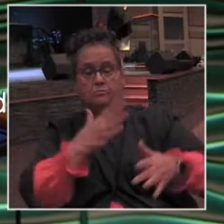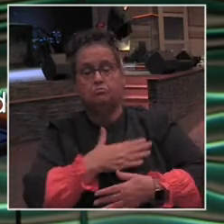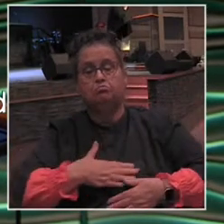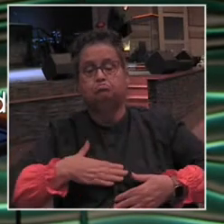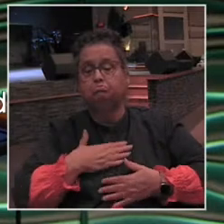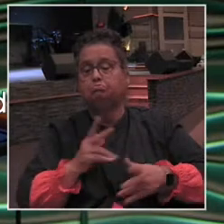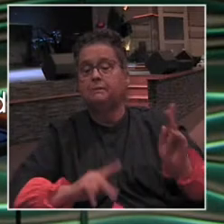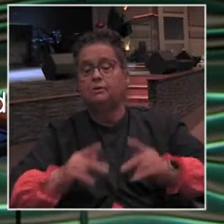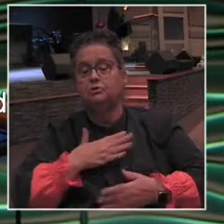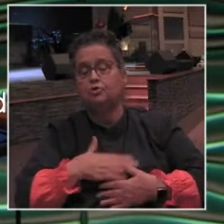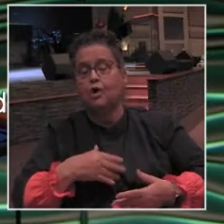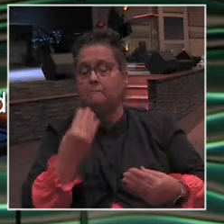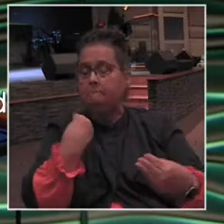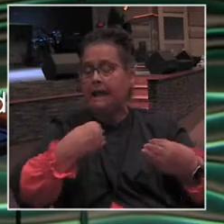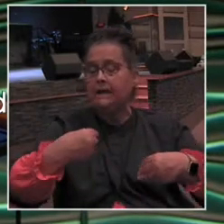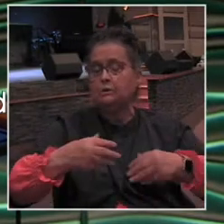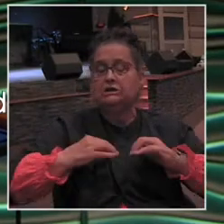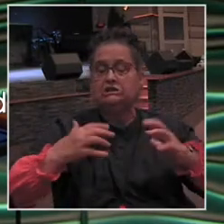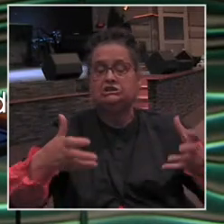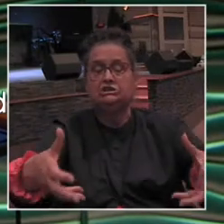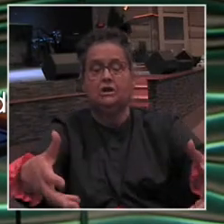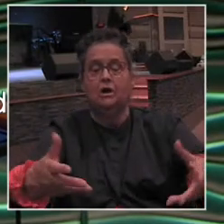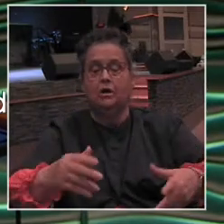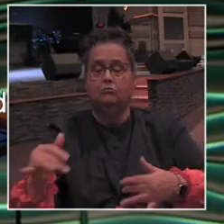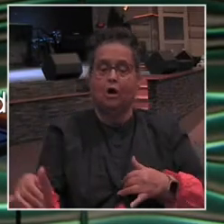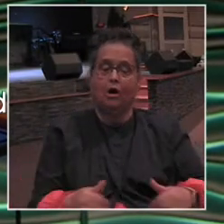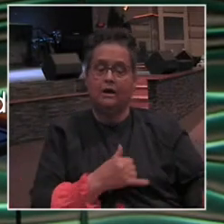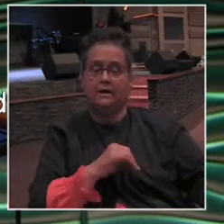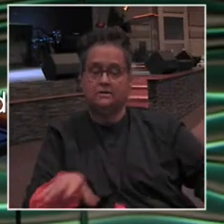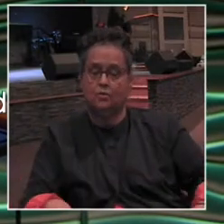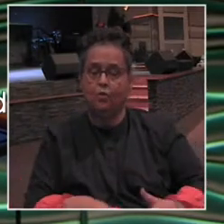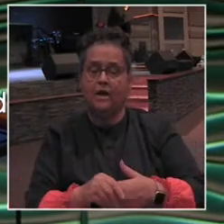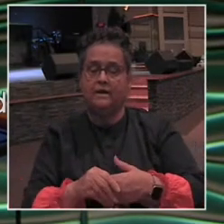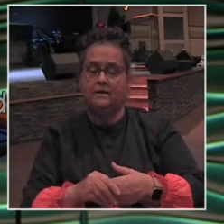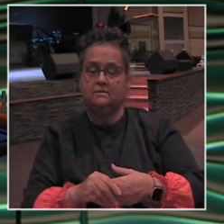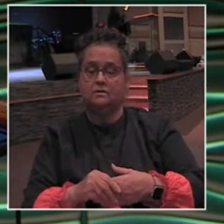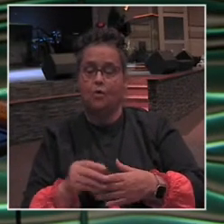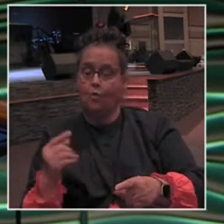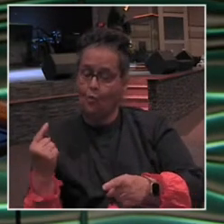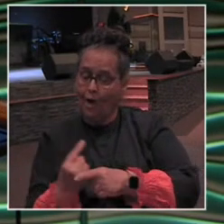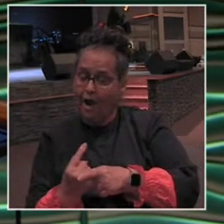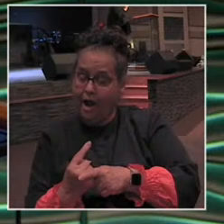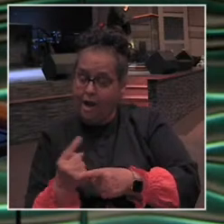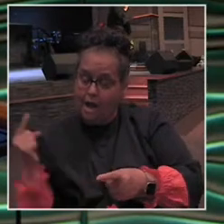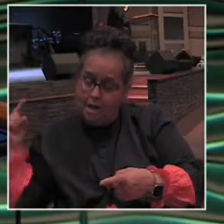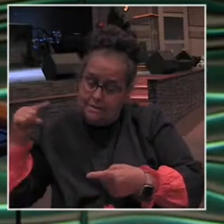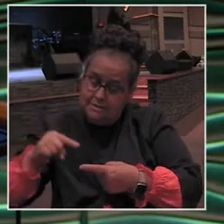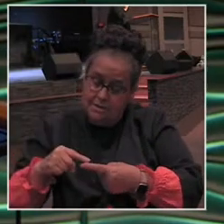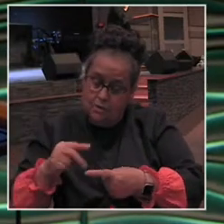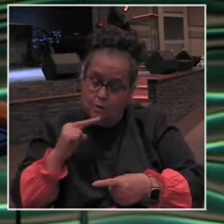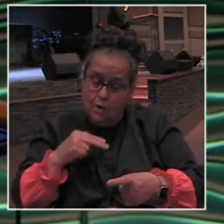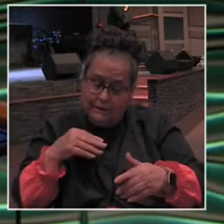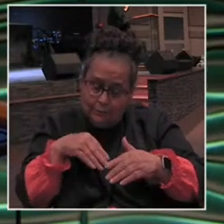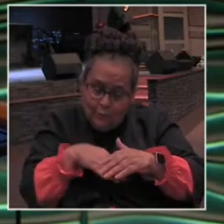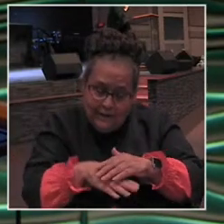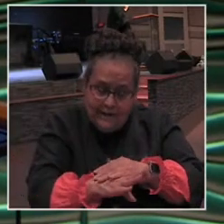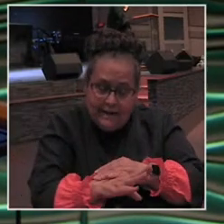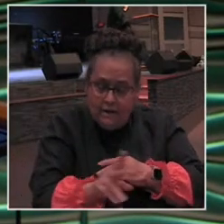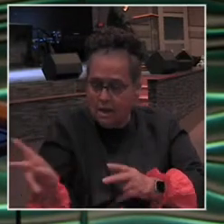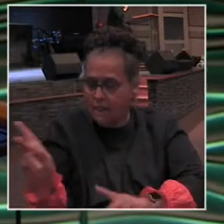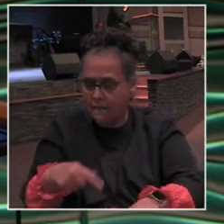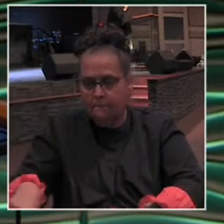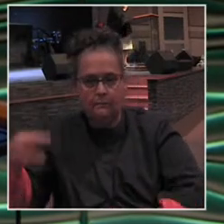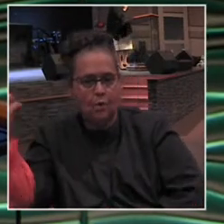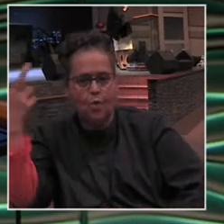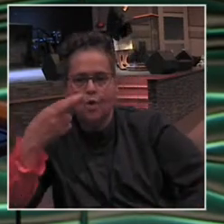banquets, parties, and weddings right up until the time Noah entered his boat. The people didn't realize what was going to happen